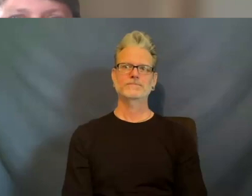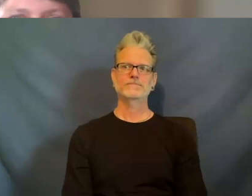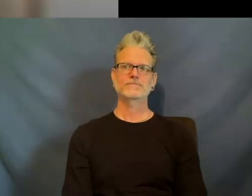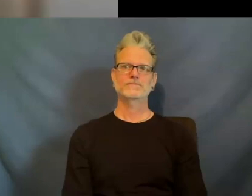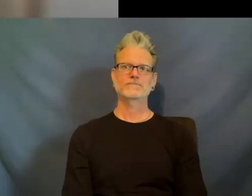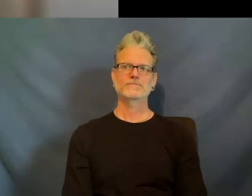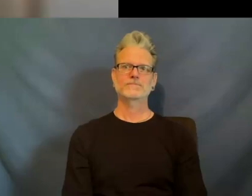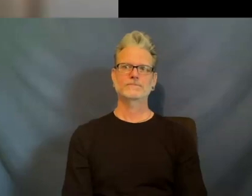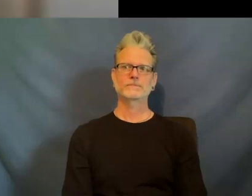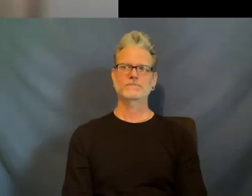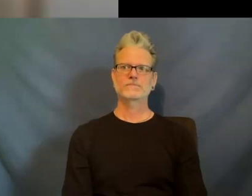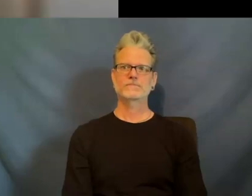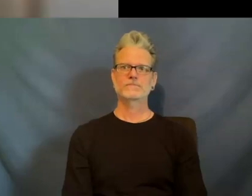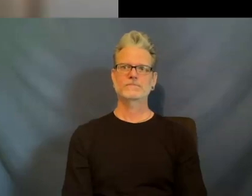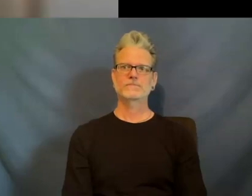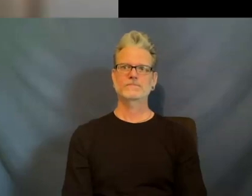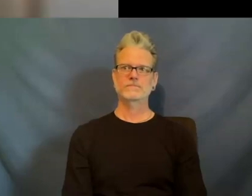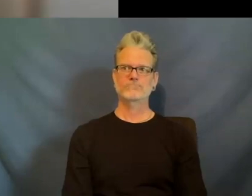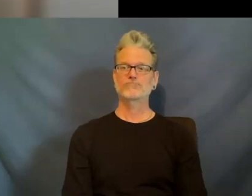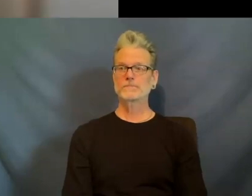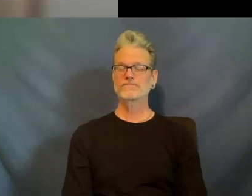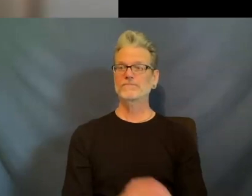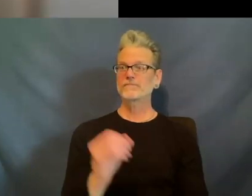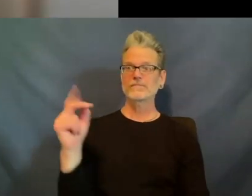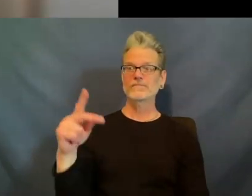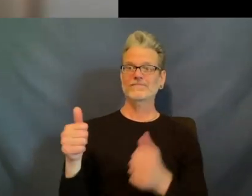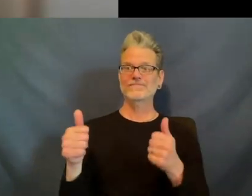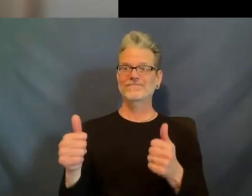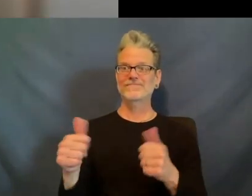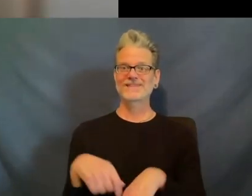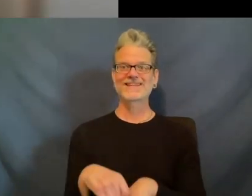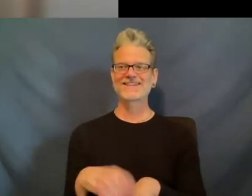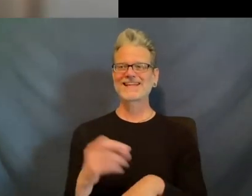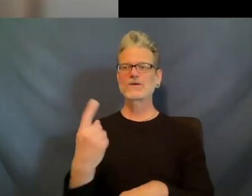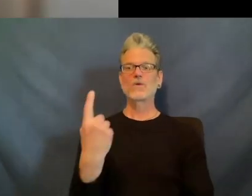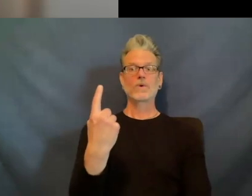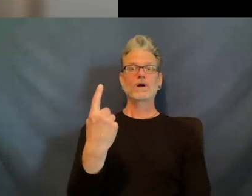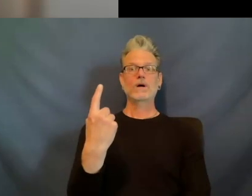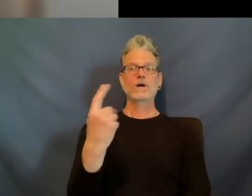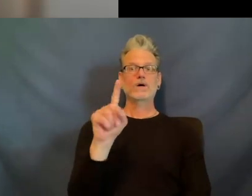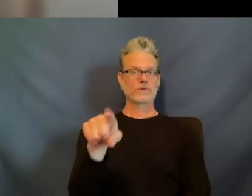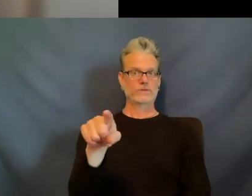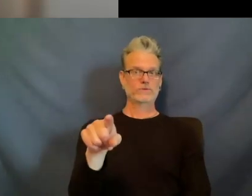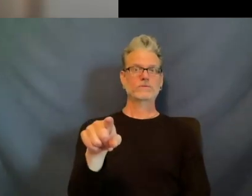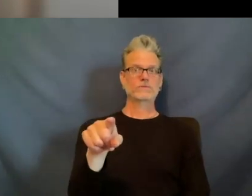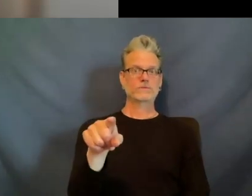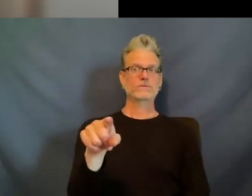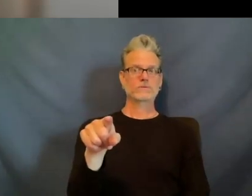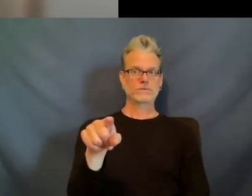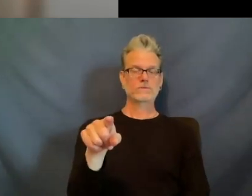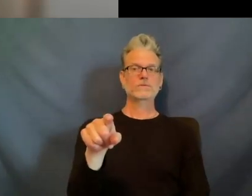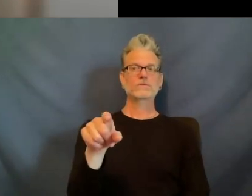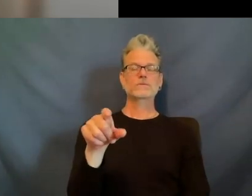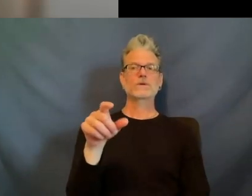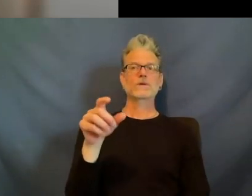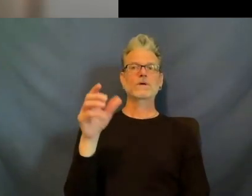when you can. Sweet. Okay. So one of the questions that I want to bring forward first was actually one that